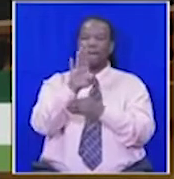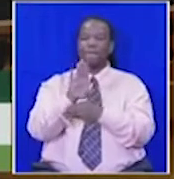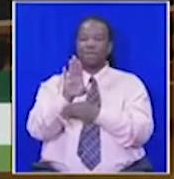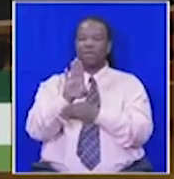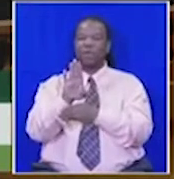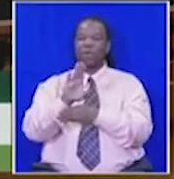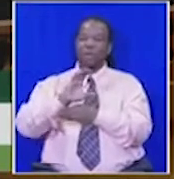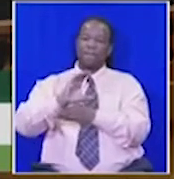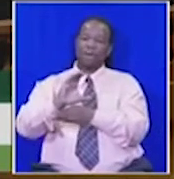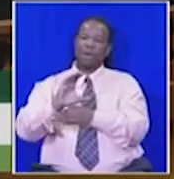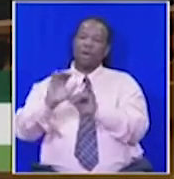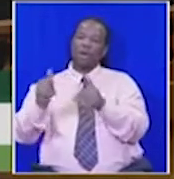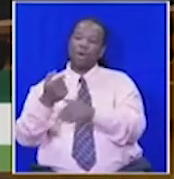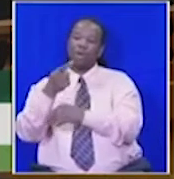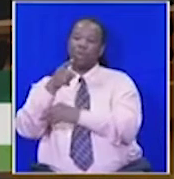fund approximately